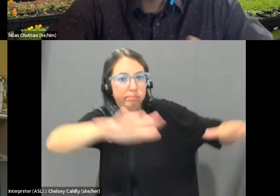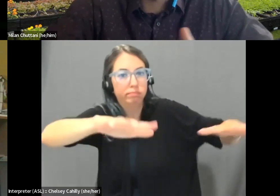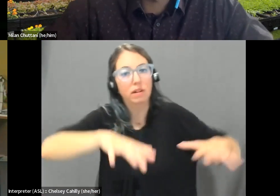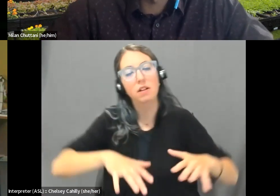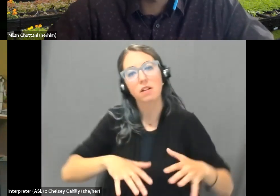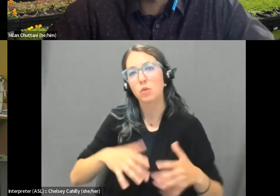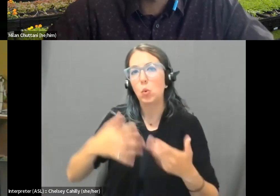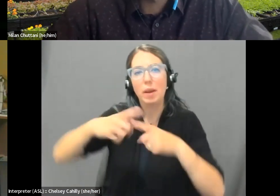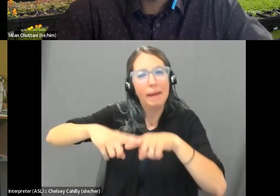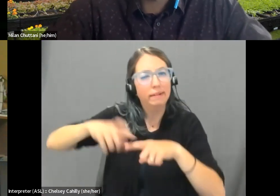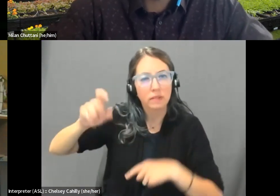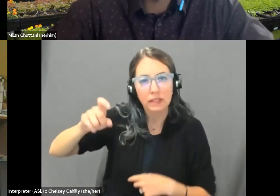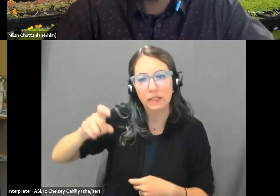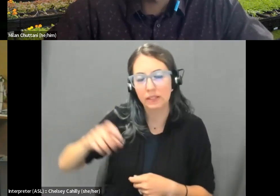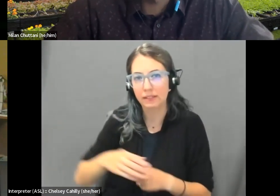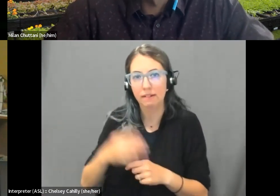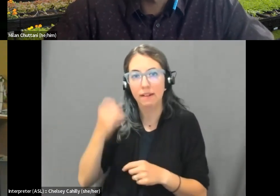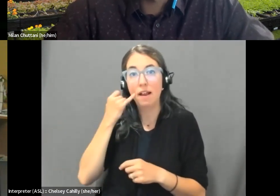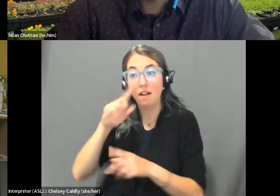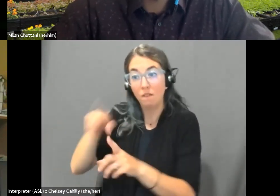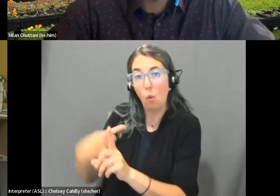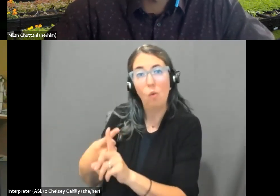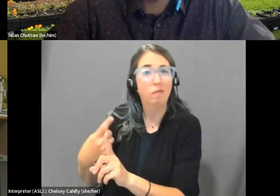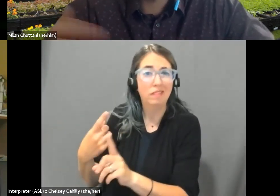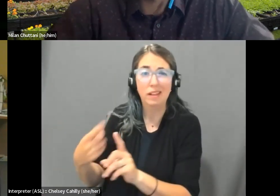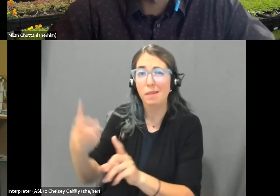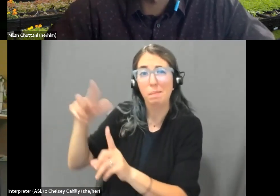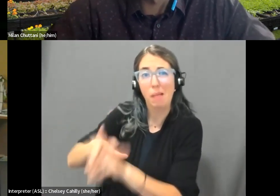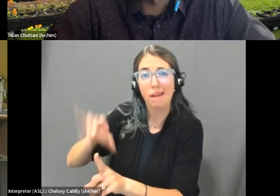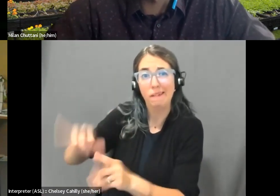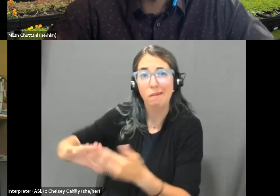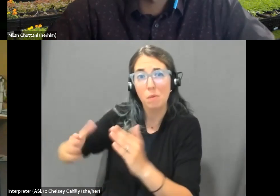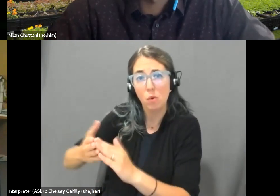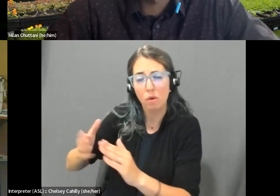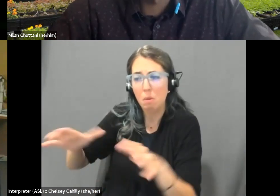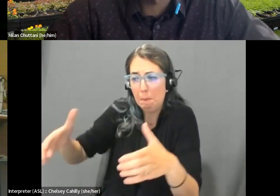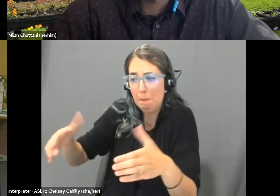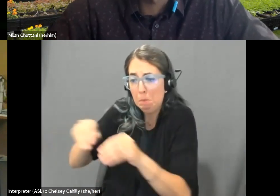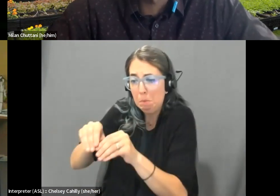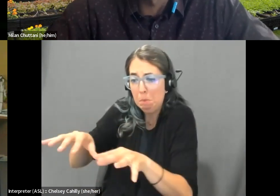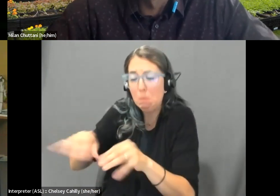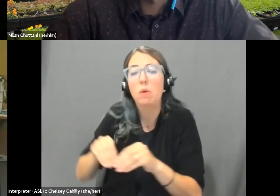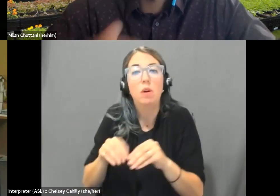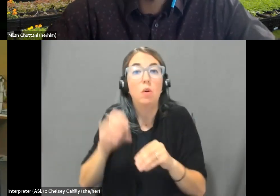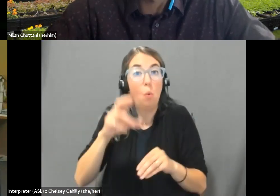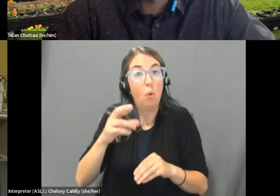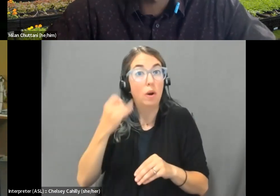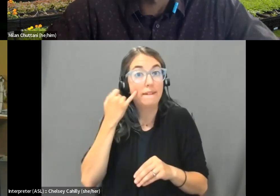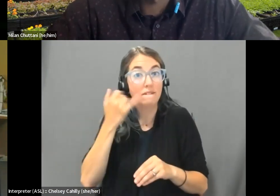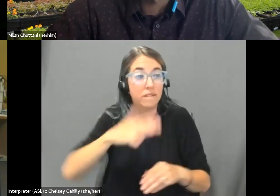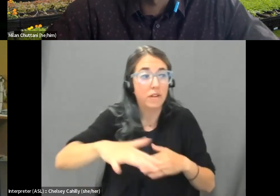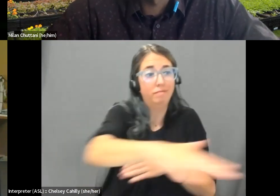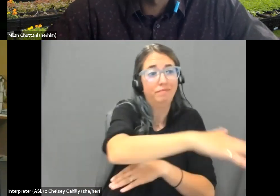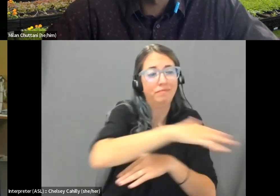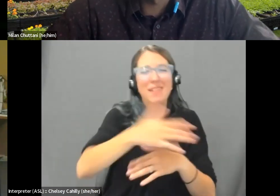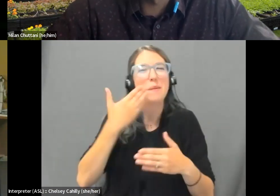where the boundaries are defined by community members instead of boundaries defined by an external data set that's coming in, like the census